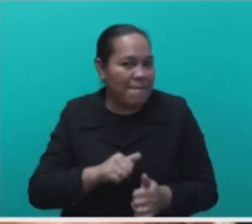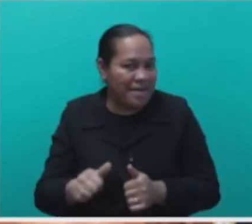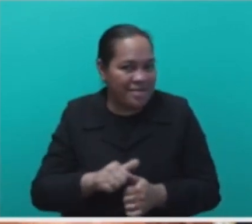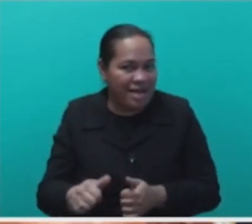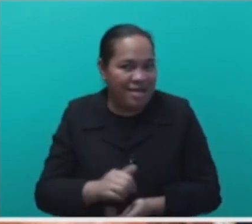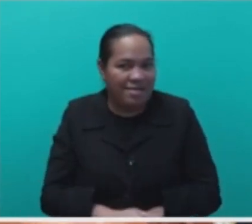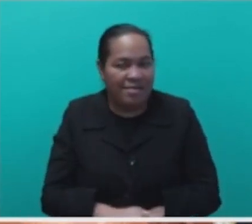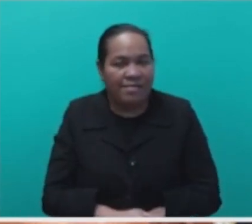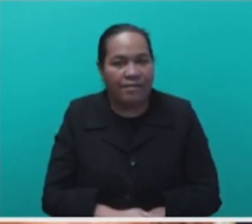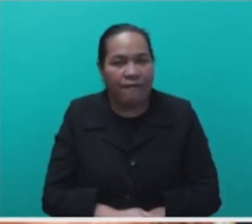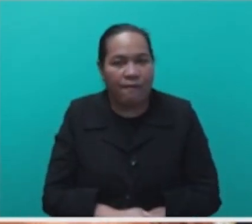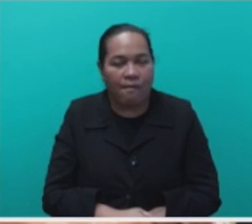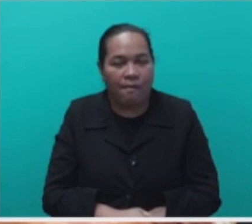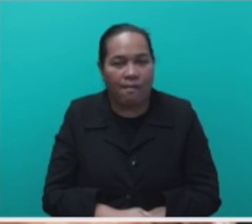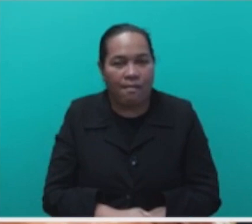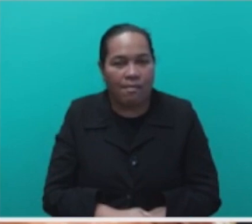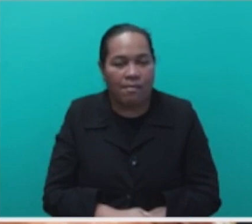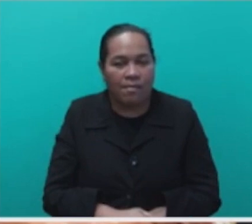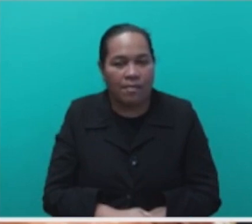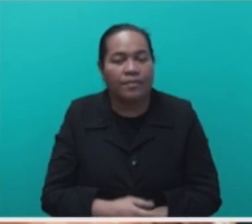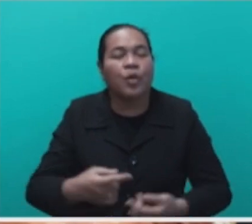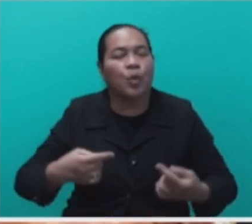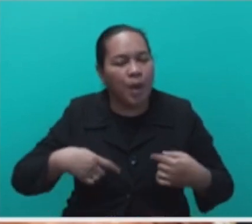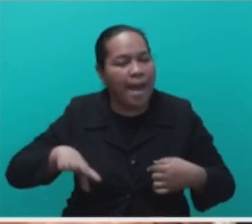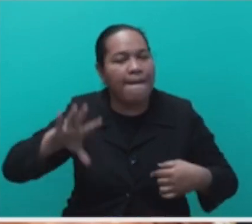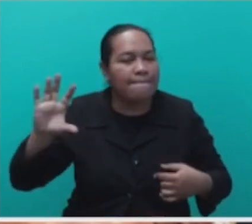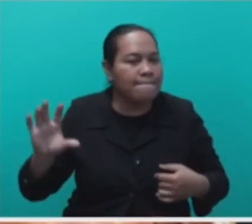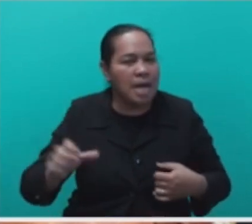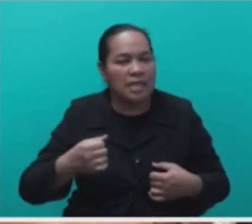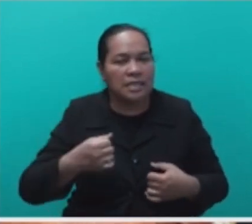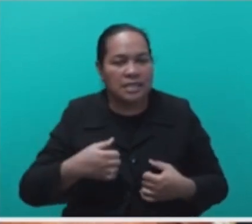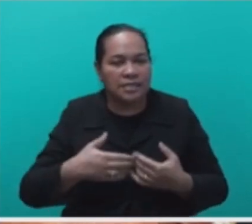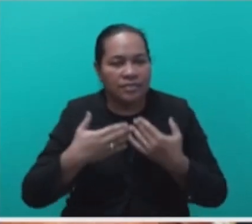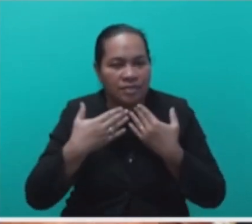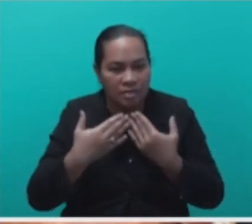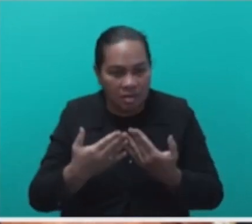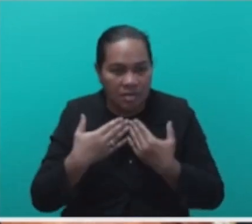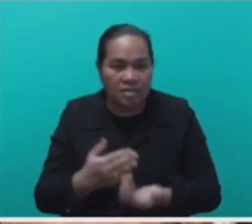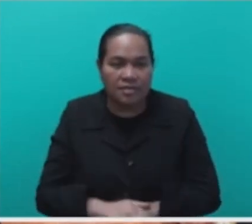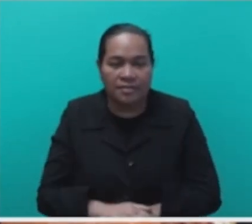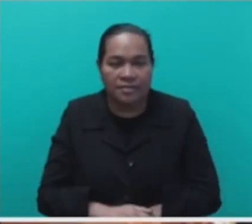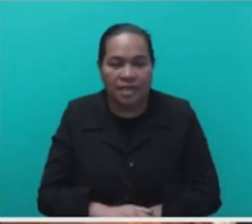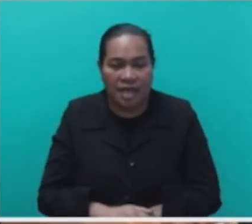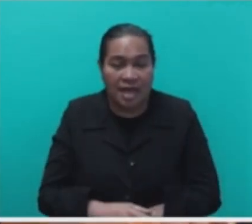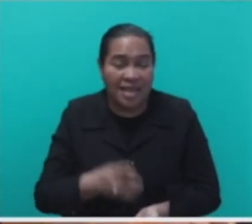Mr. Speaker said, we must acknowledge that the increase in